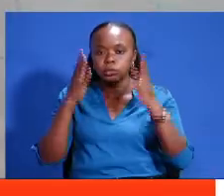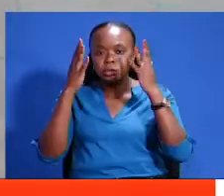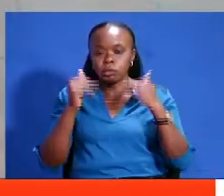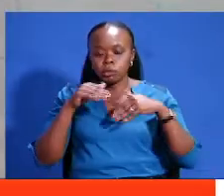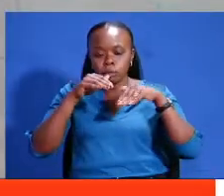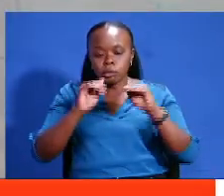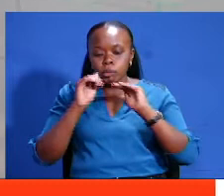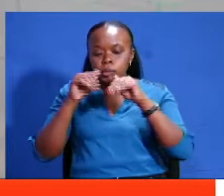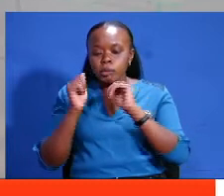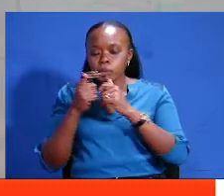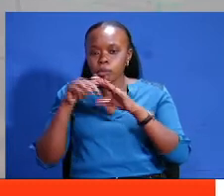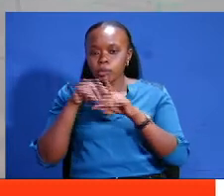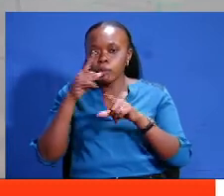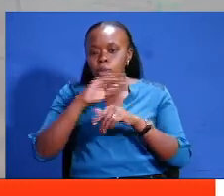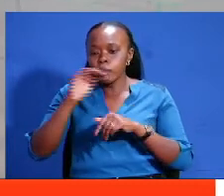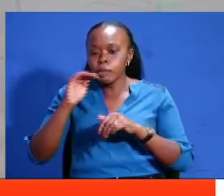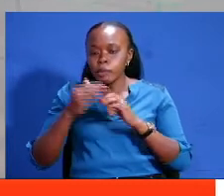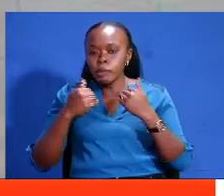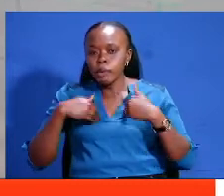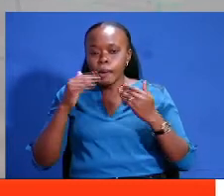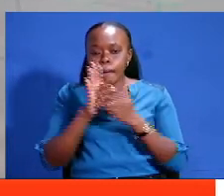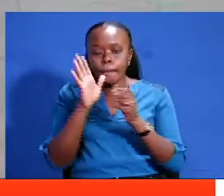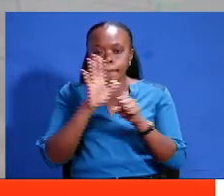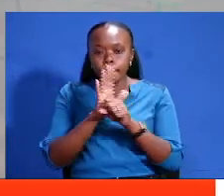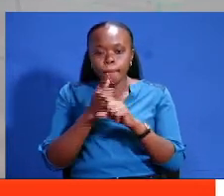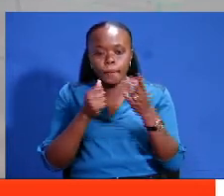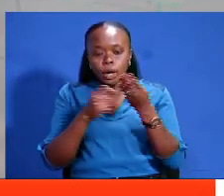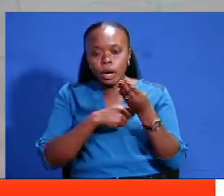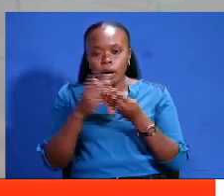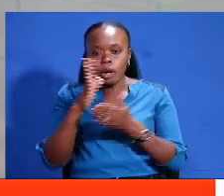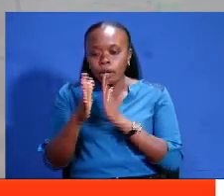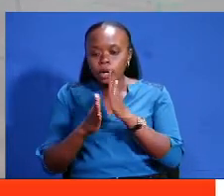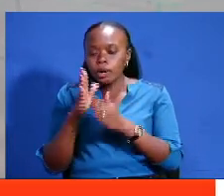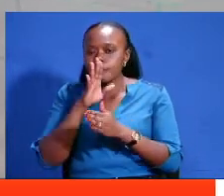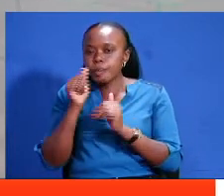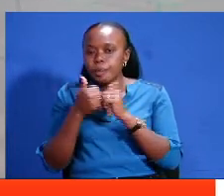Now, dairy farmers in Migori County have benefited immensely from the trainings